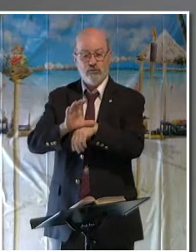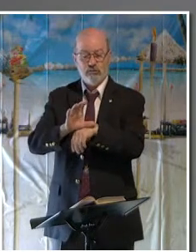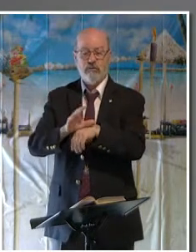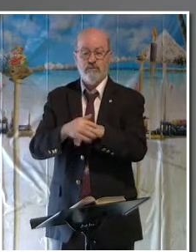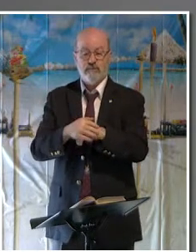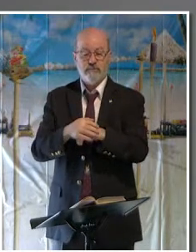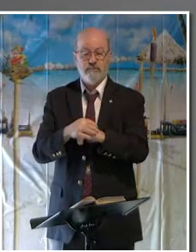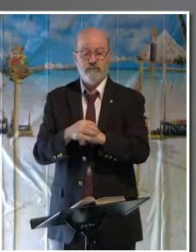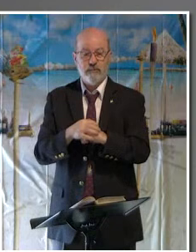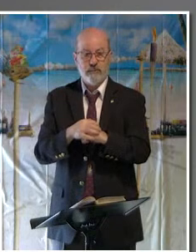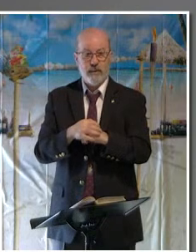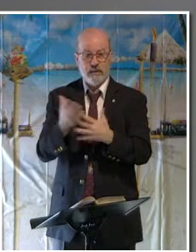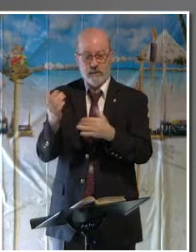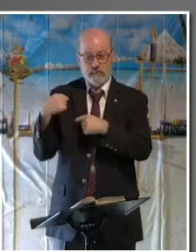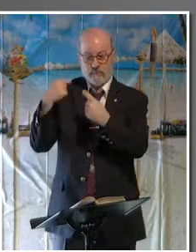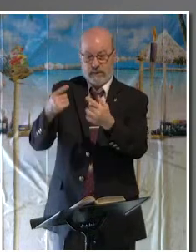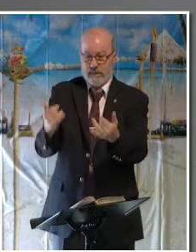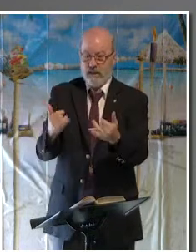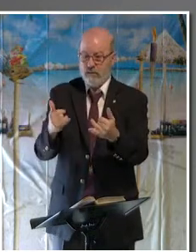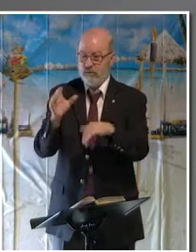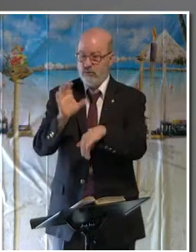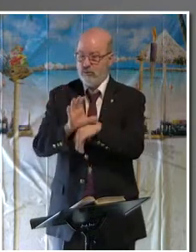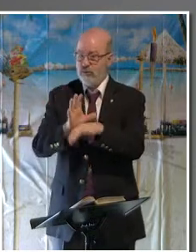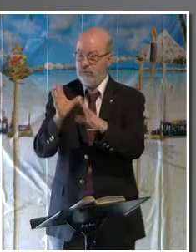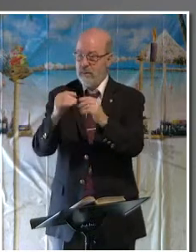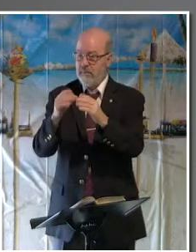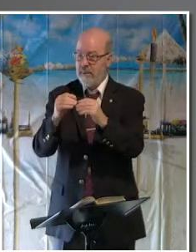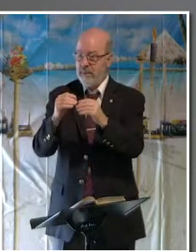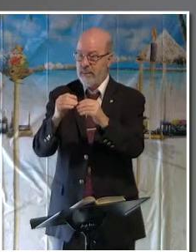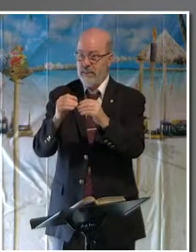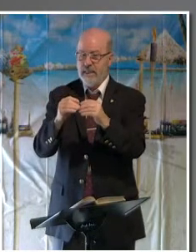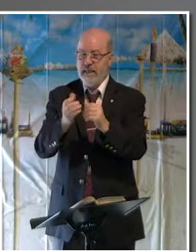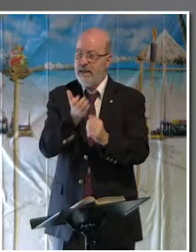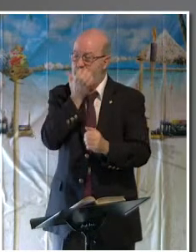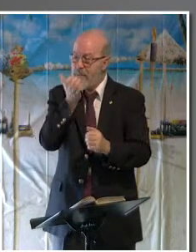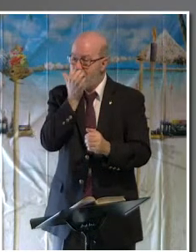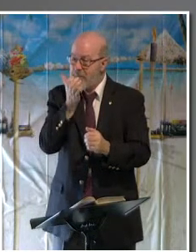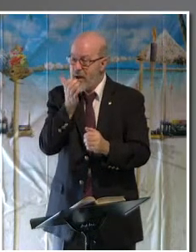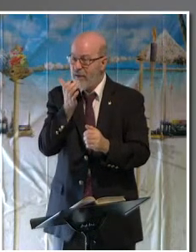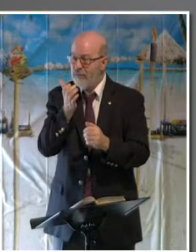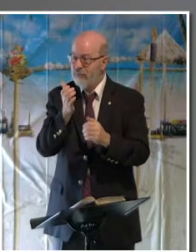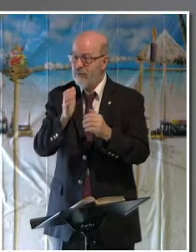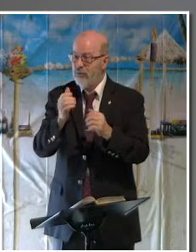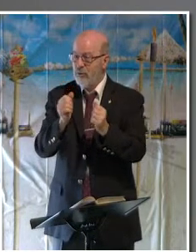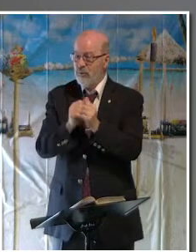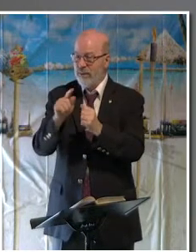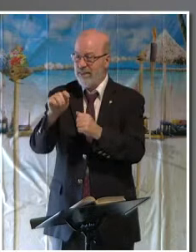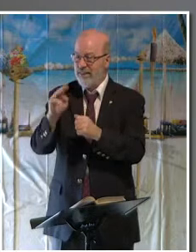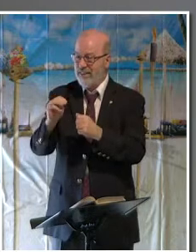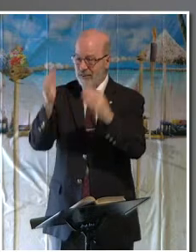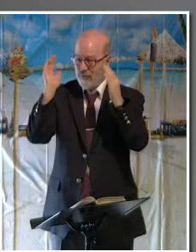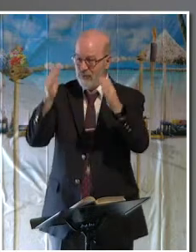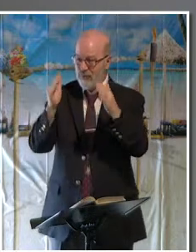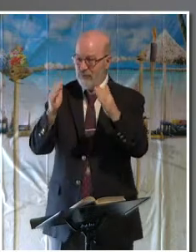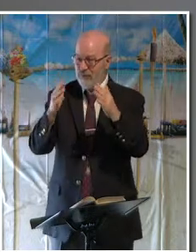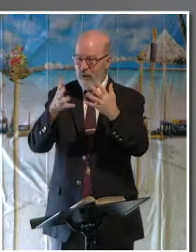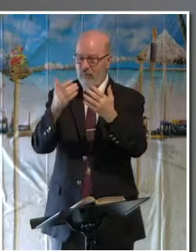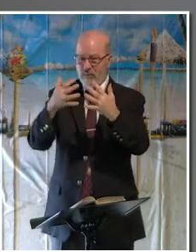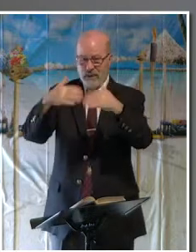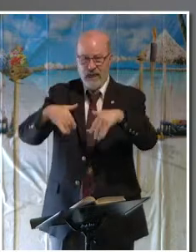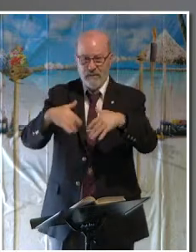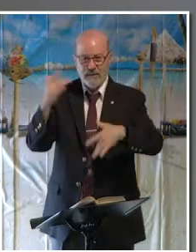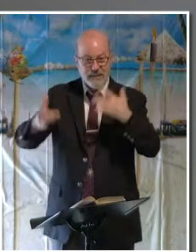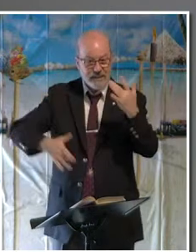Church. Up to this point, the church has been meeting in a mud structure with a tin roof that was on the verge of collapse.